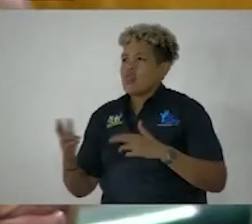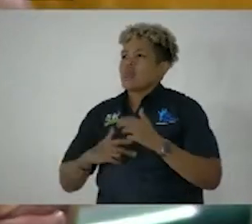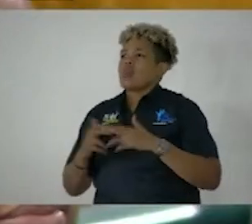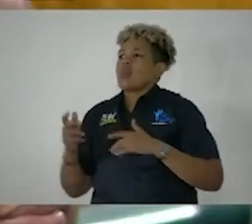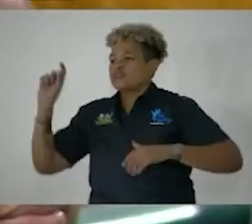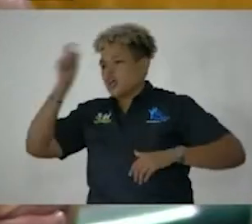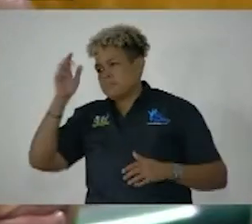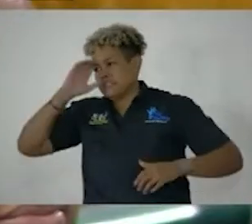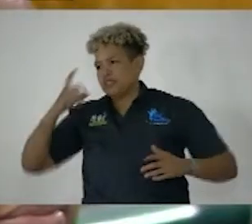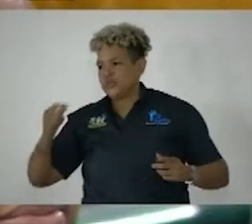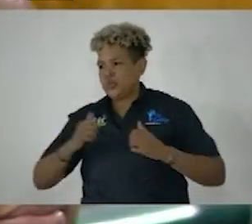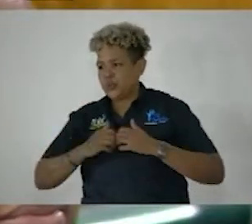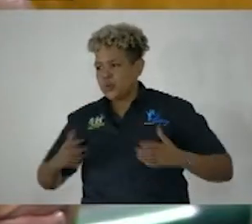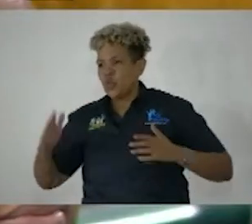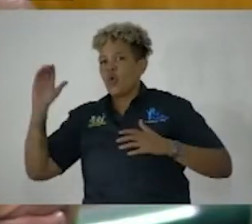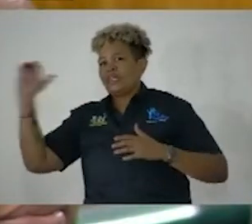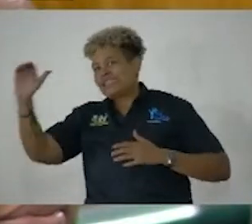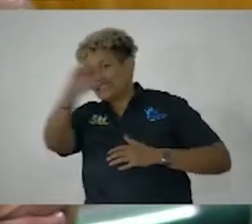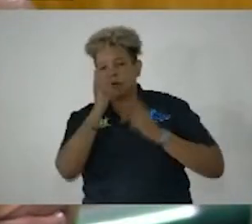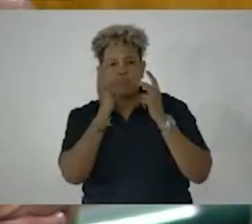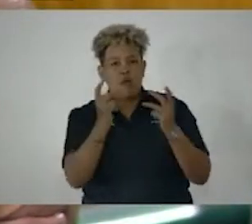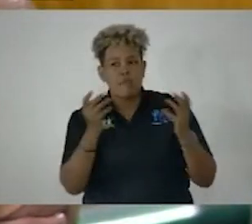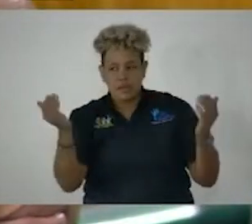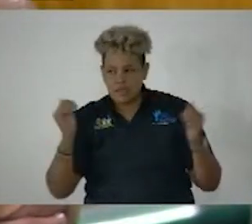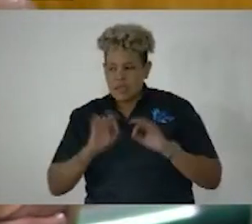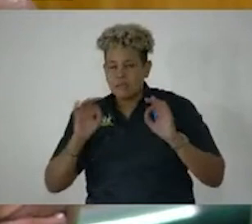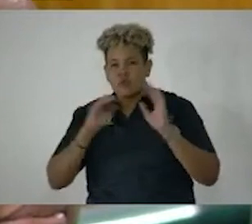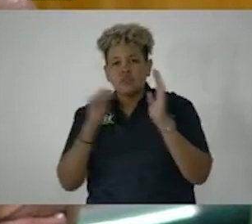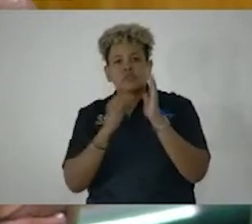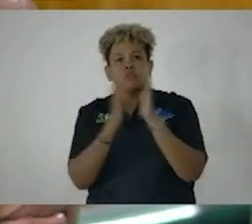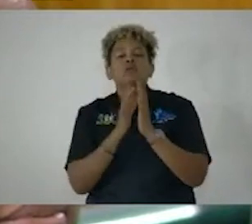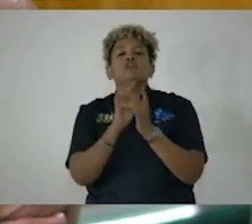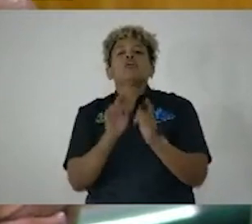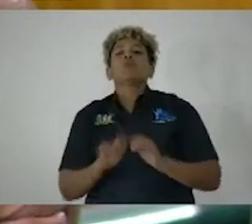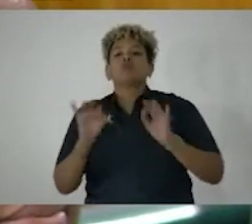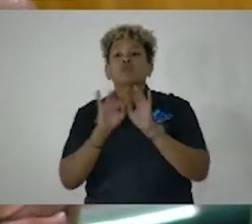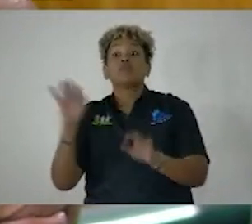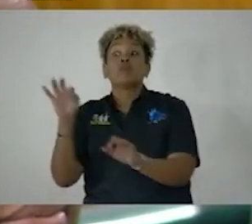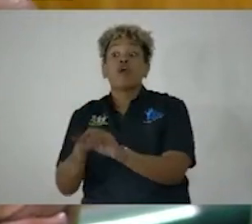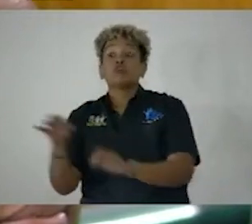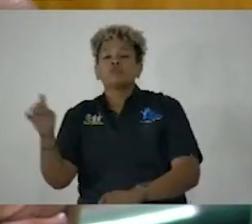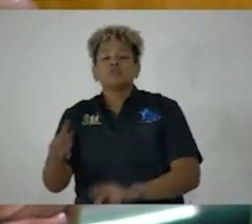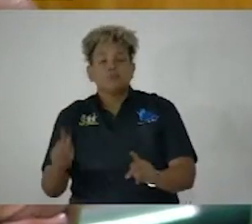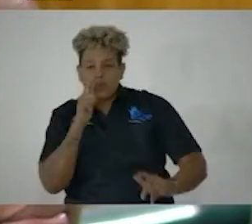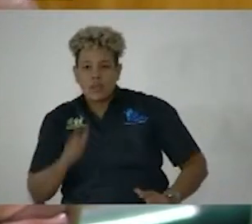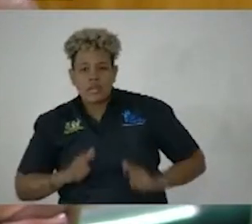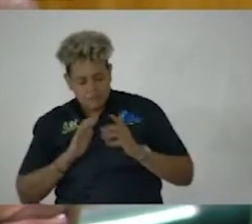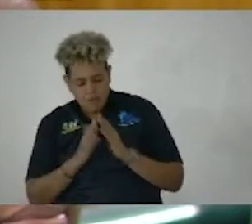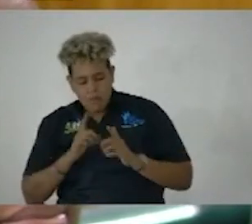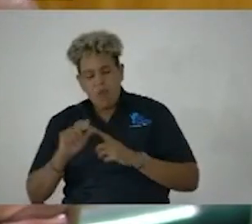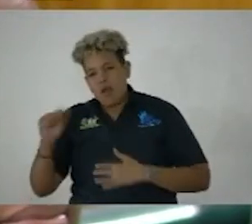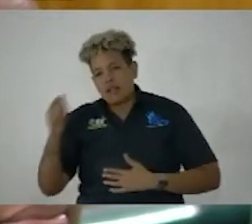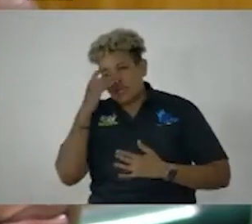government, seek to do a rehabilitation of such an important landmark without the contribution of the persons who live in the community and other